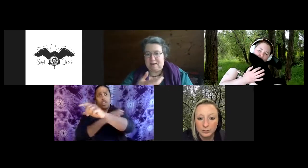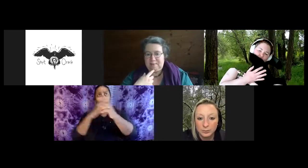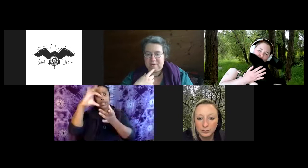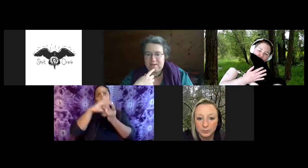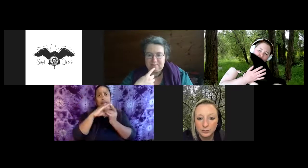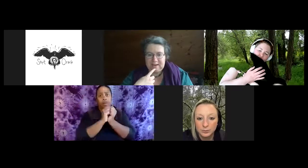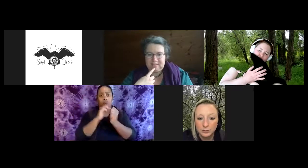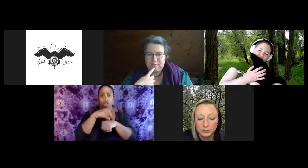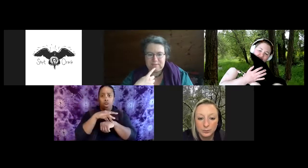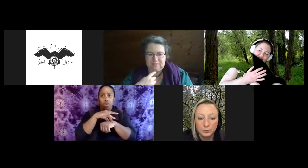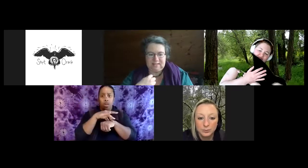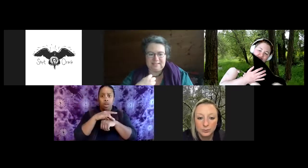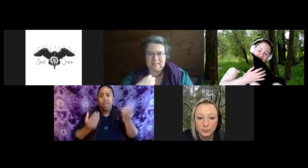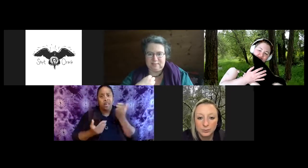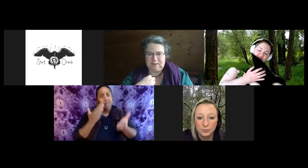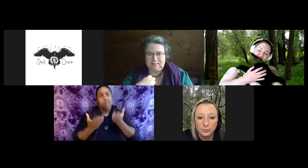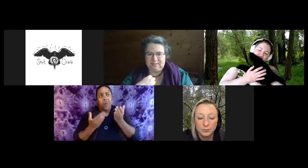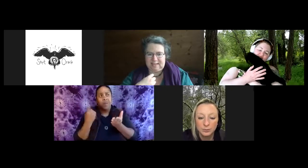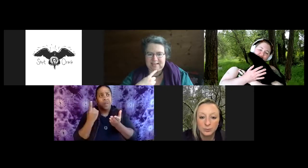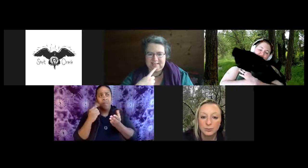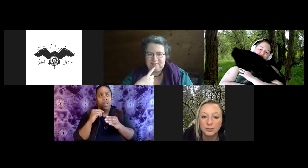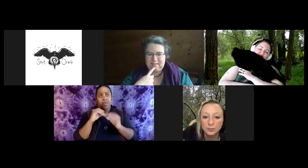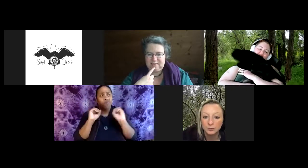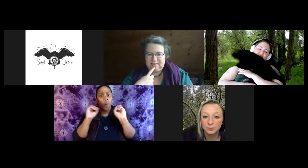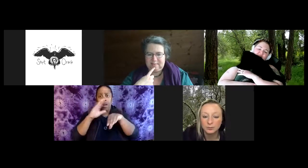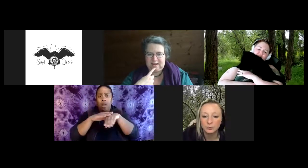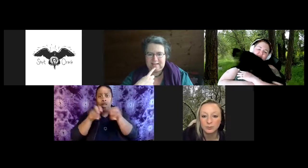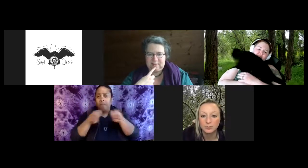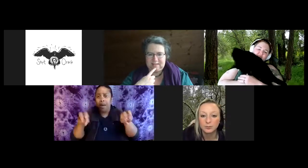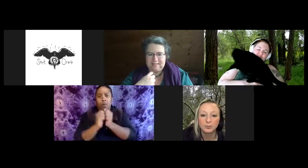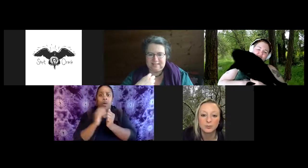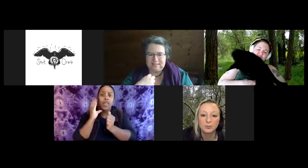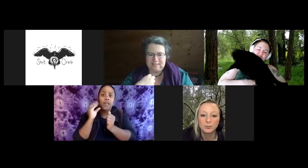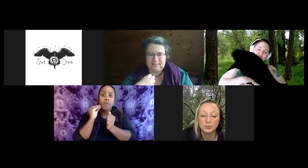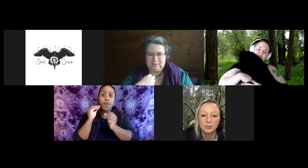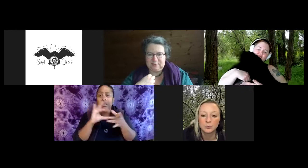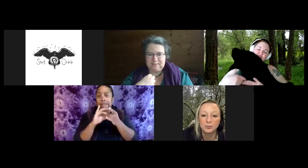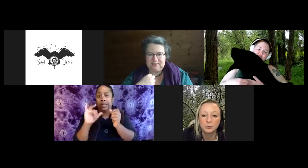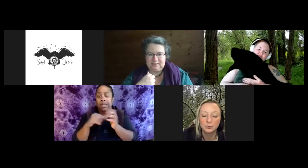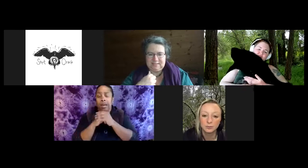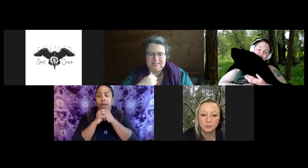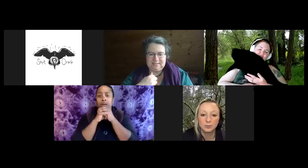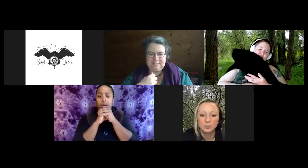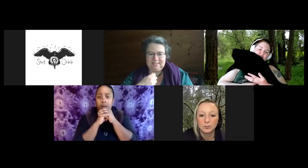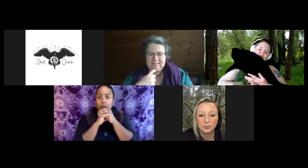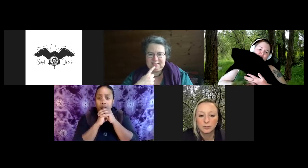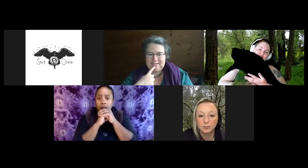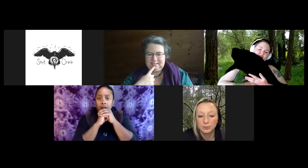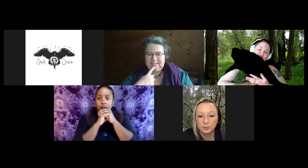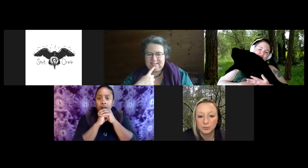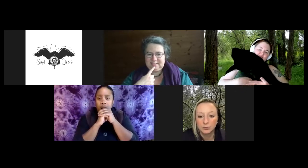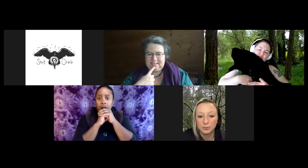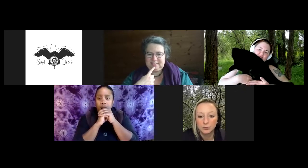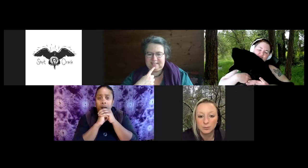And there might not be anyone on the panel that specifically has experience with that. I can imagine that there is so.